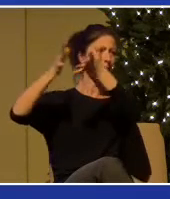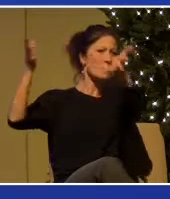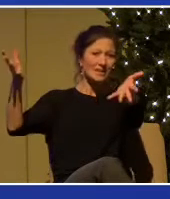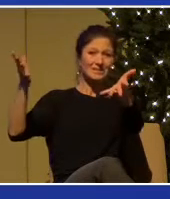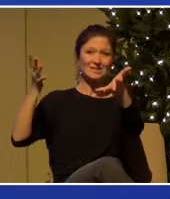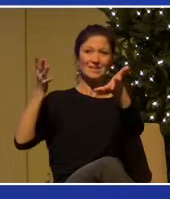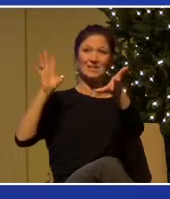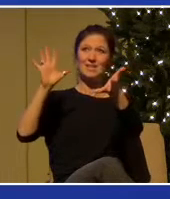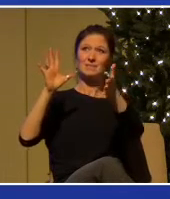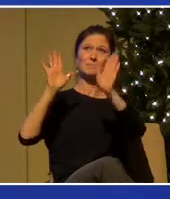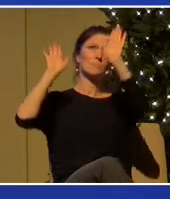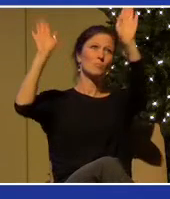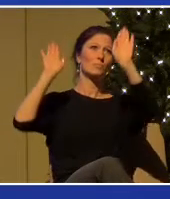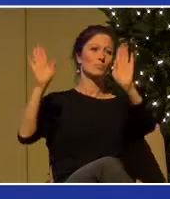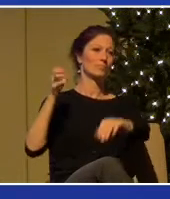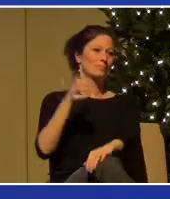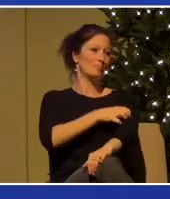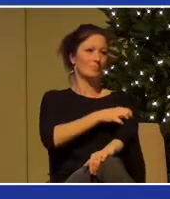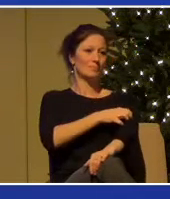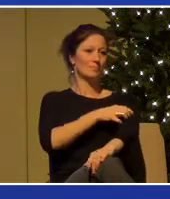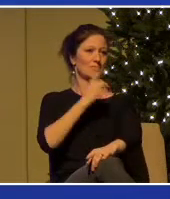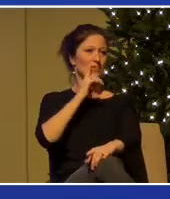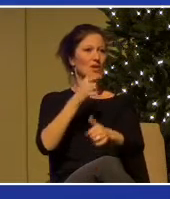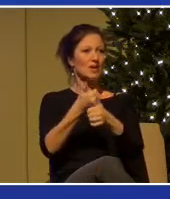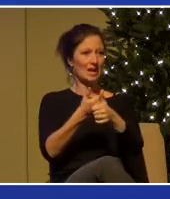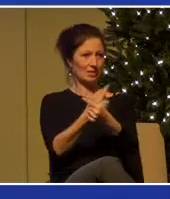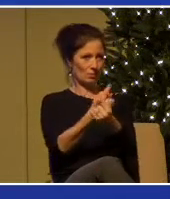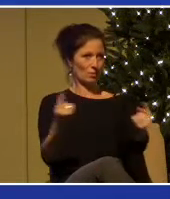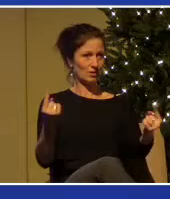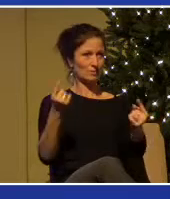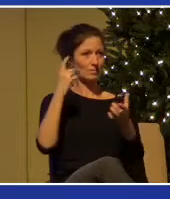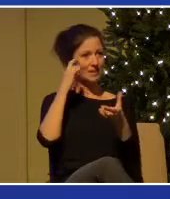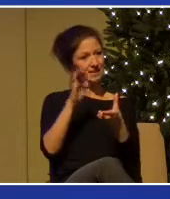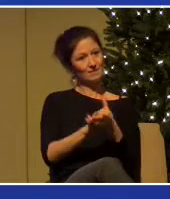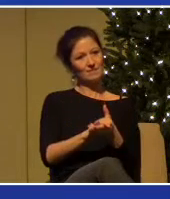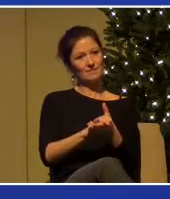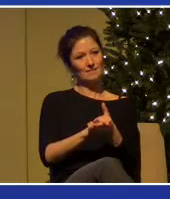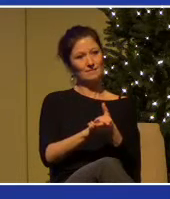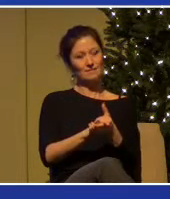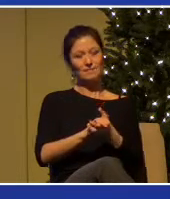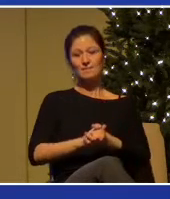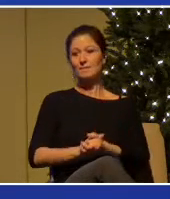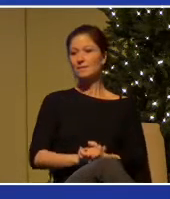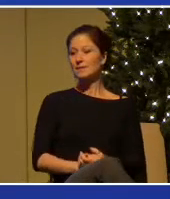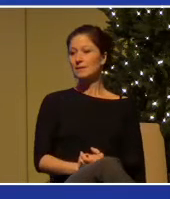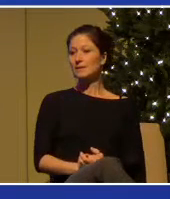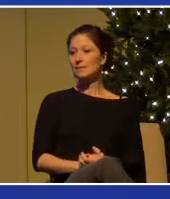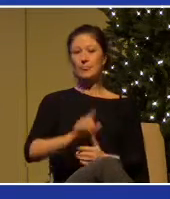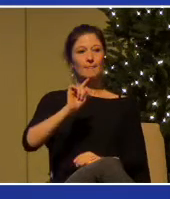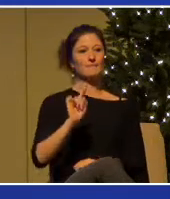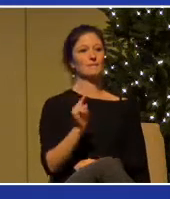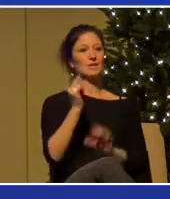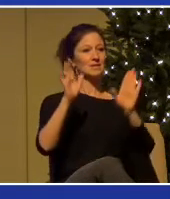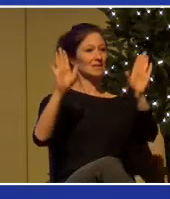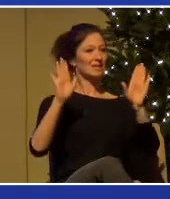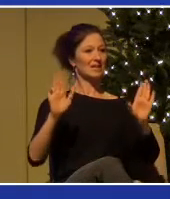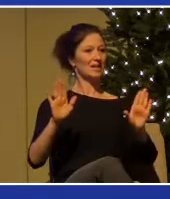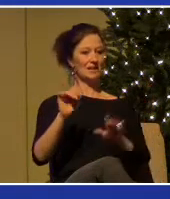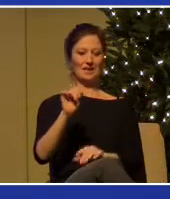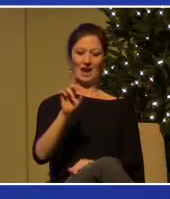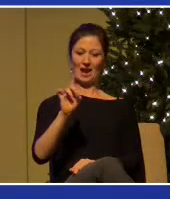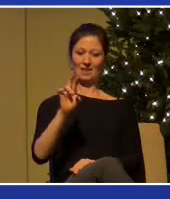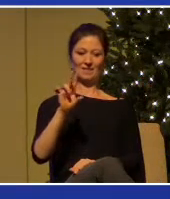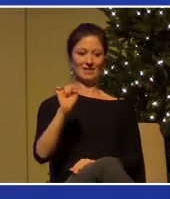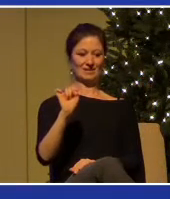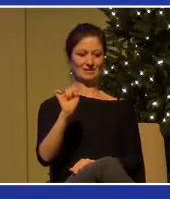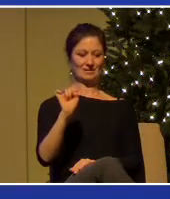great power for those of us who believe. On this first Sunday of Advent, I